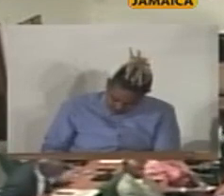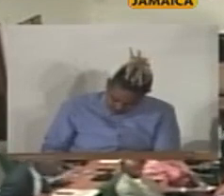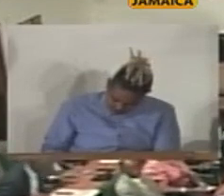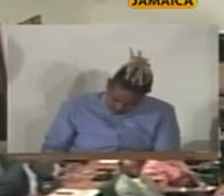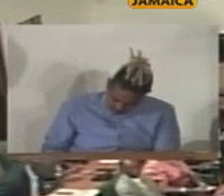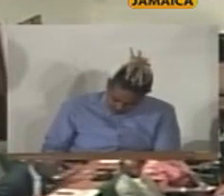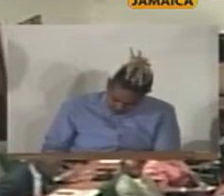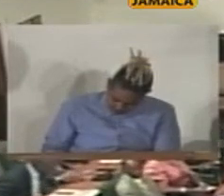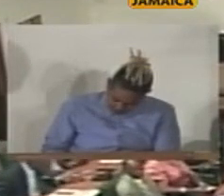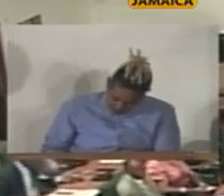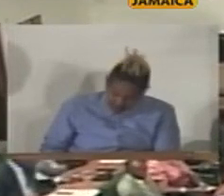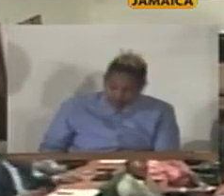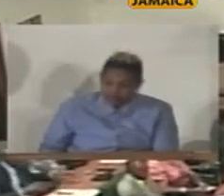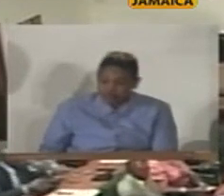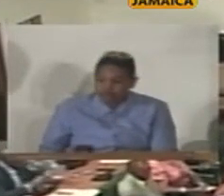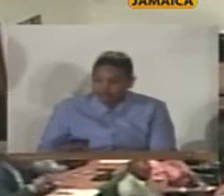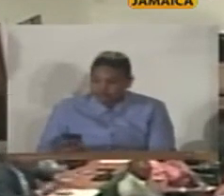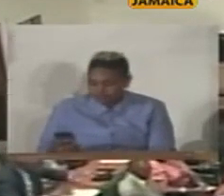Grange.